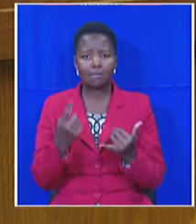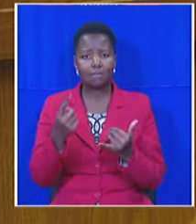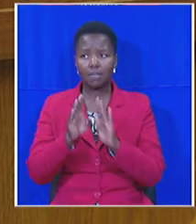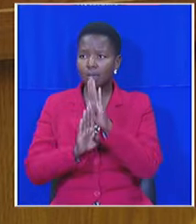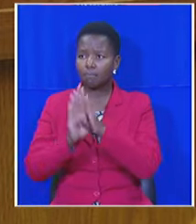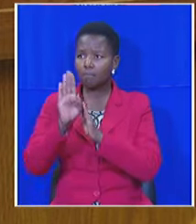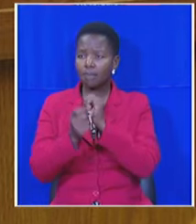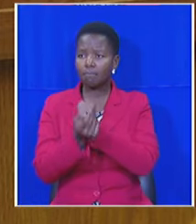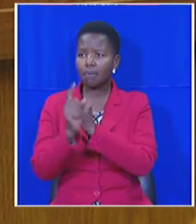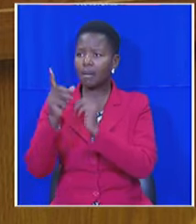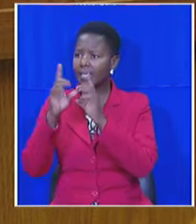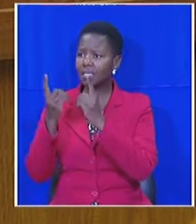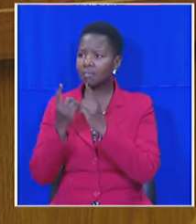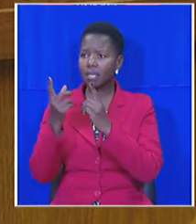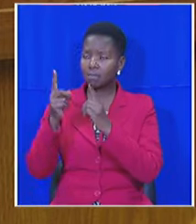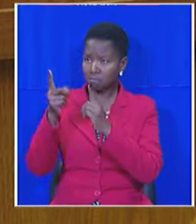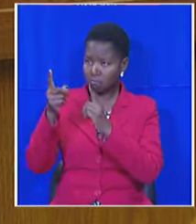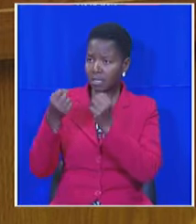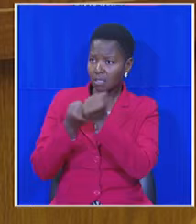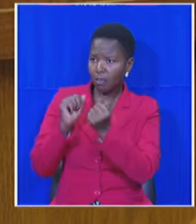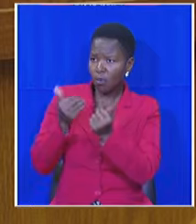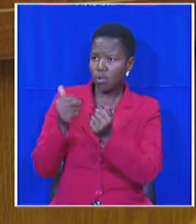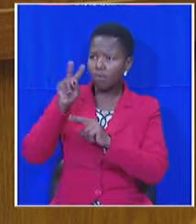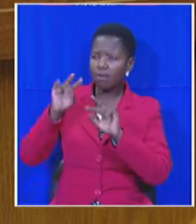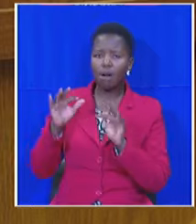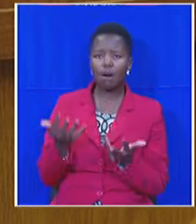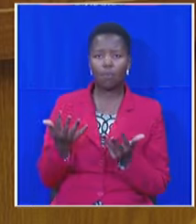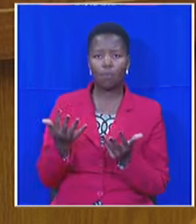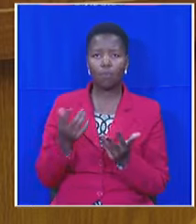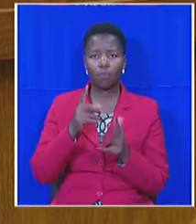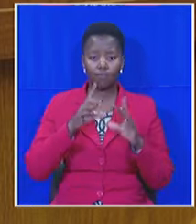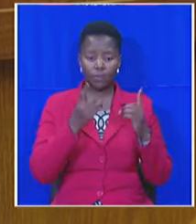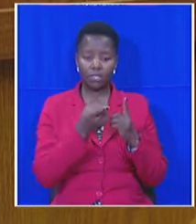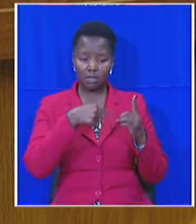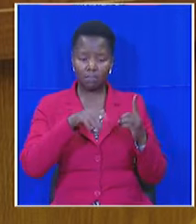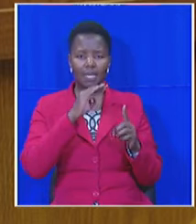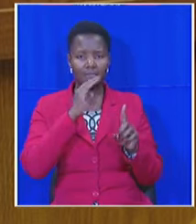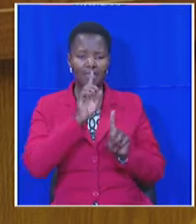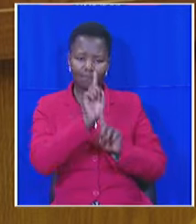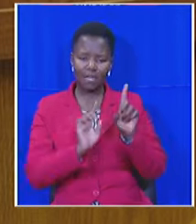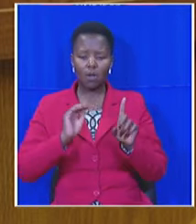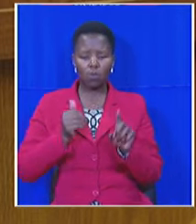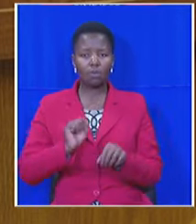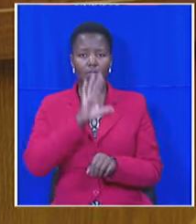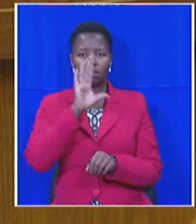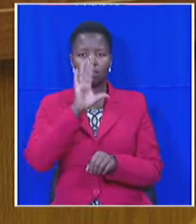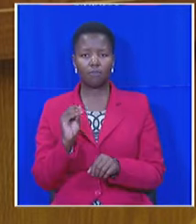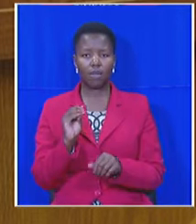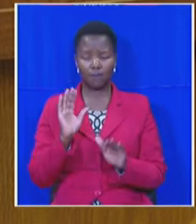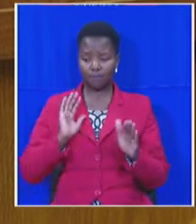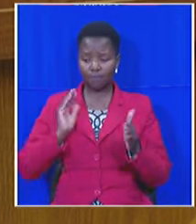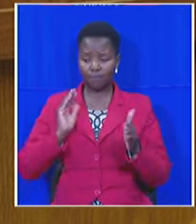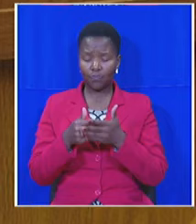other departments be evaluated? This department is failing the women of South Africa. Given the dire state